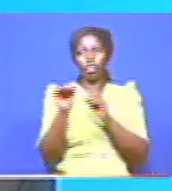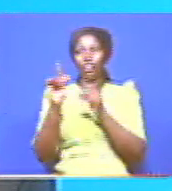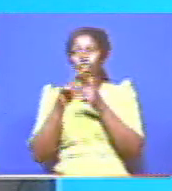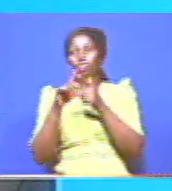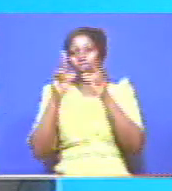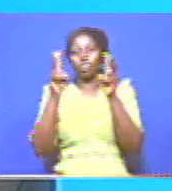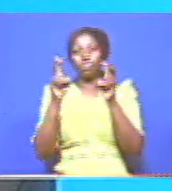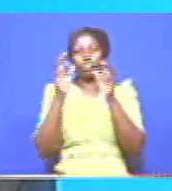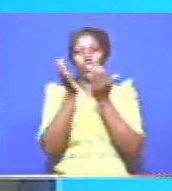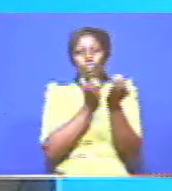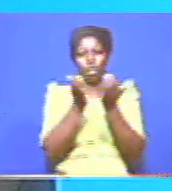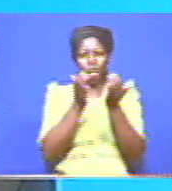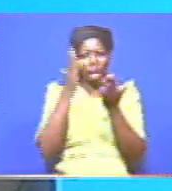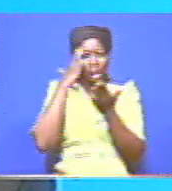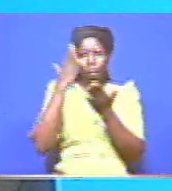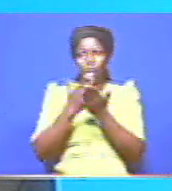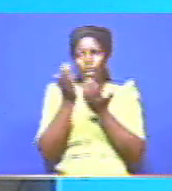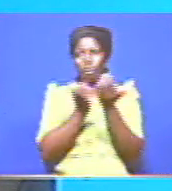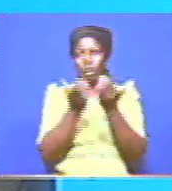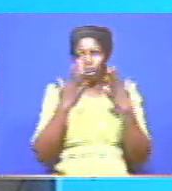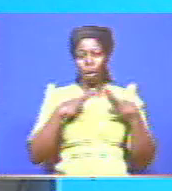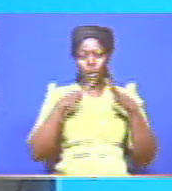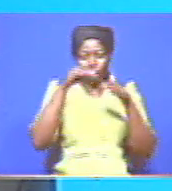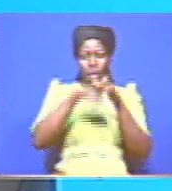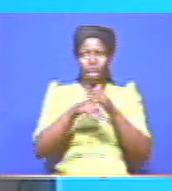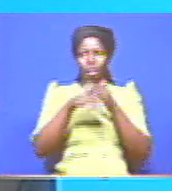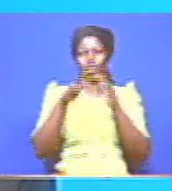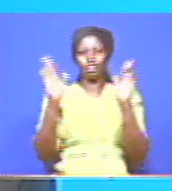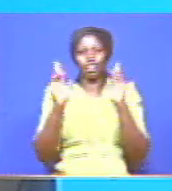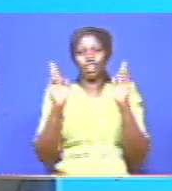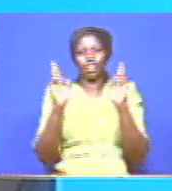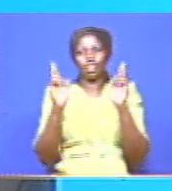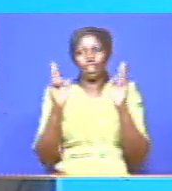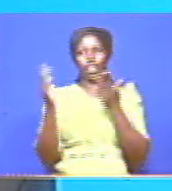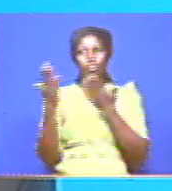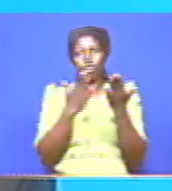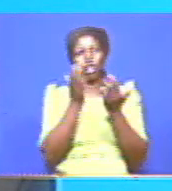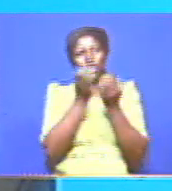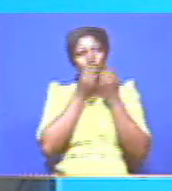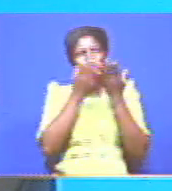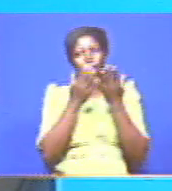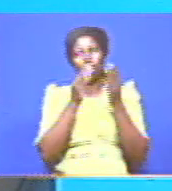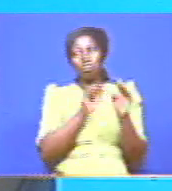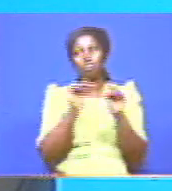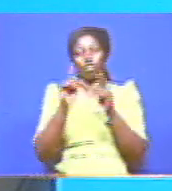matters business. And I believe our business people are in the studio and have brought us the information. And I'm going to shift